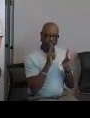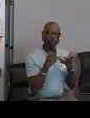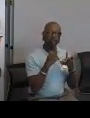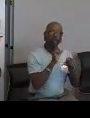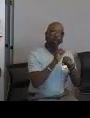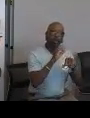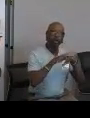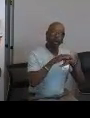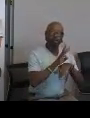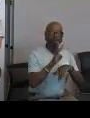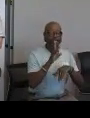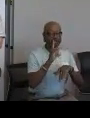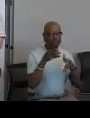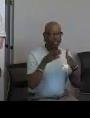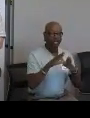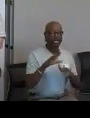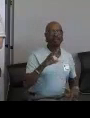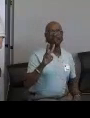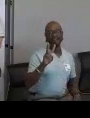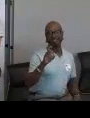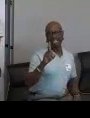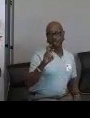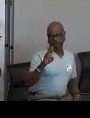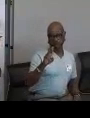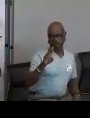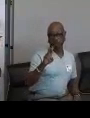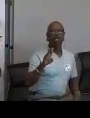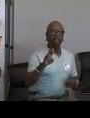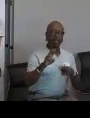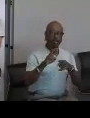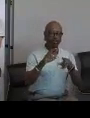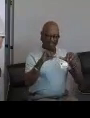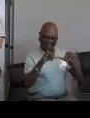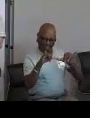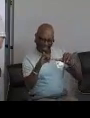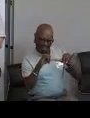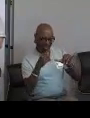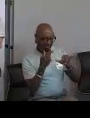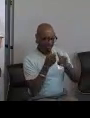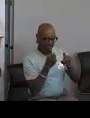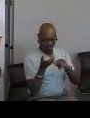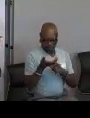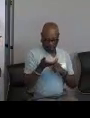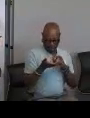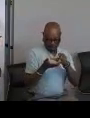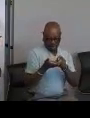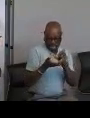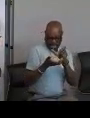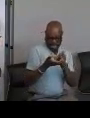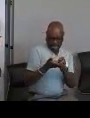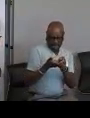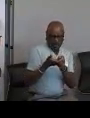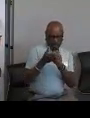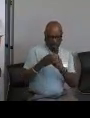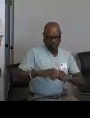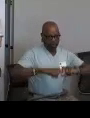allow vector graphics to scale infinitely from a tiny little phone screen up to a massive like movie